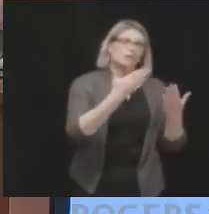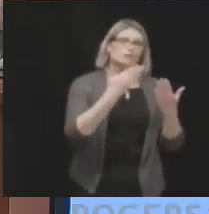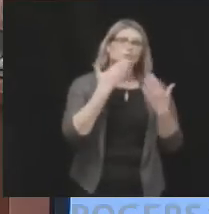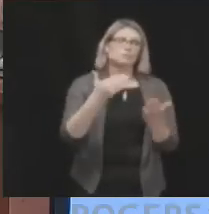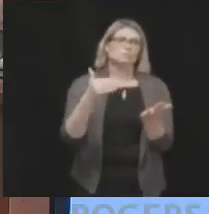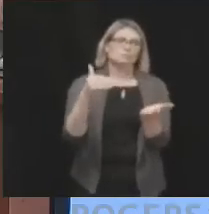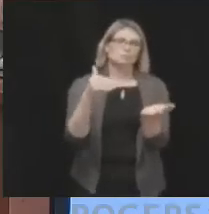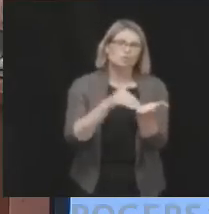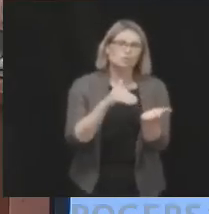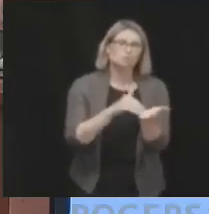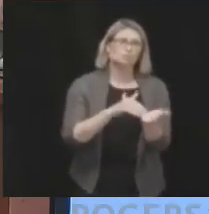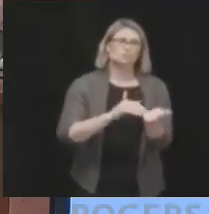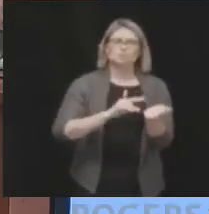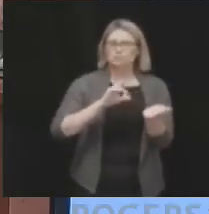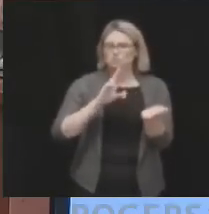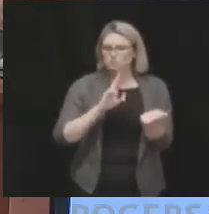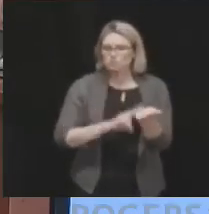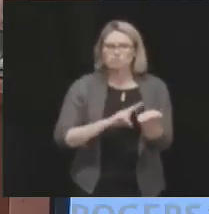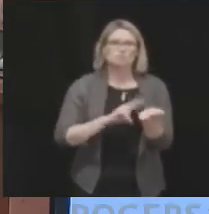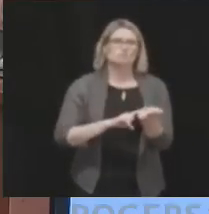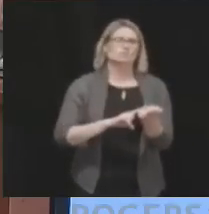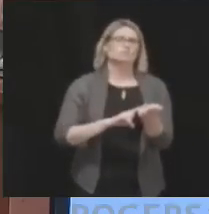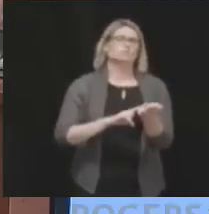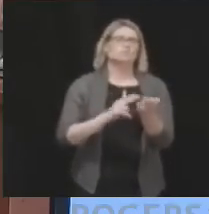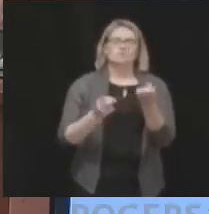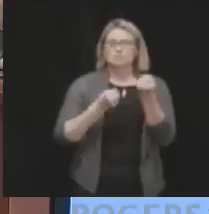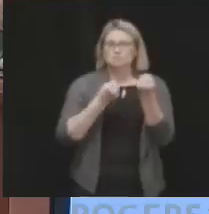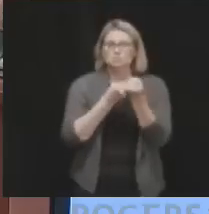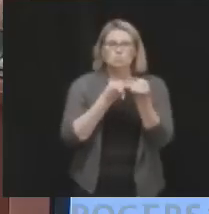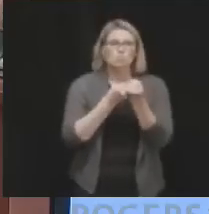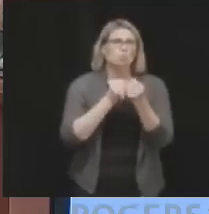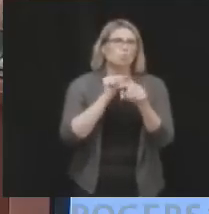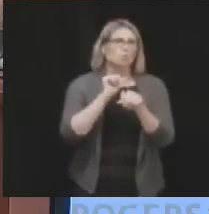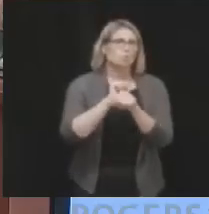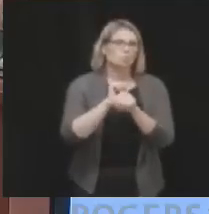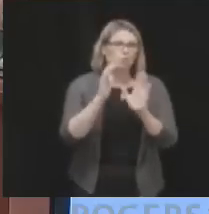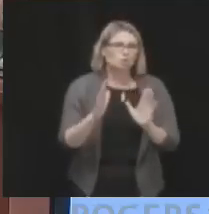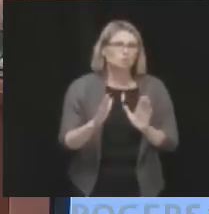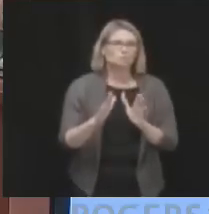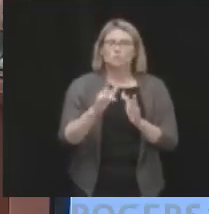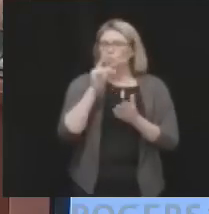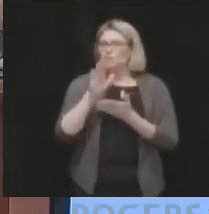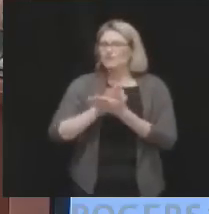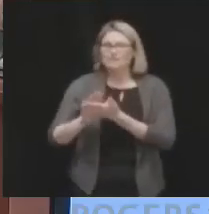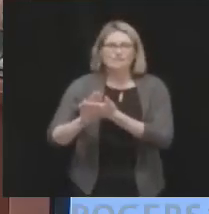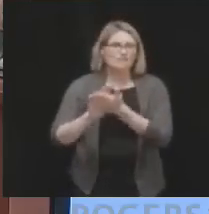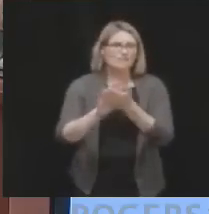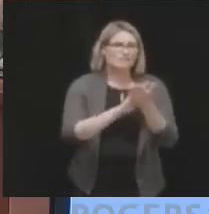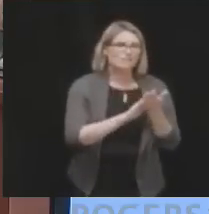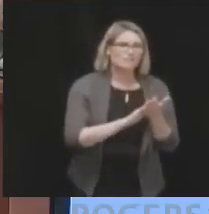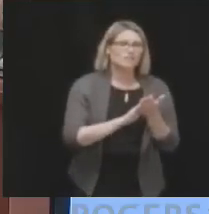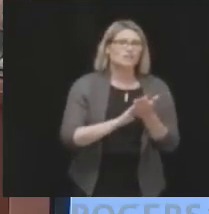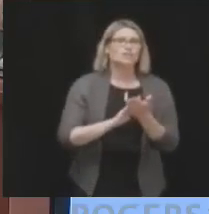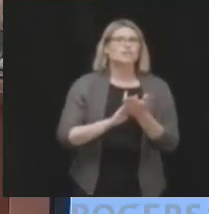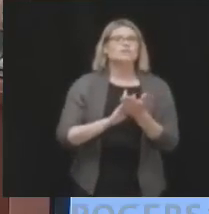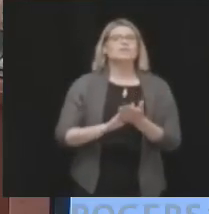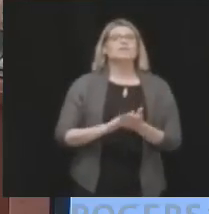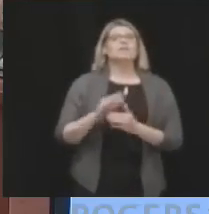our heroes. You've kept us safe, and we are indeed owing you a great deal of